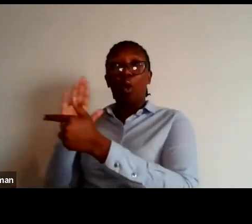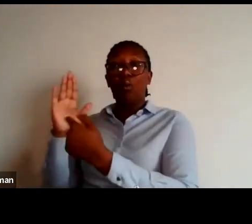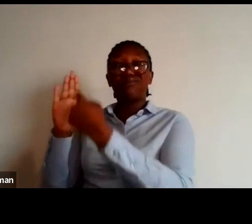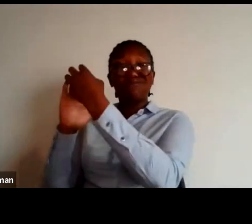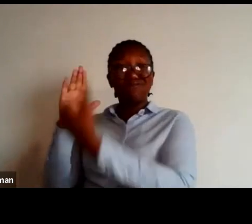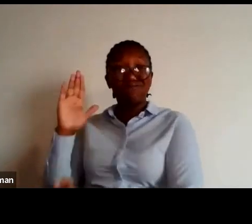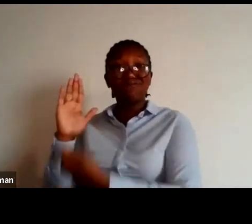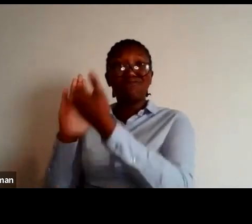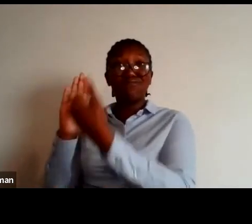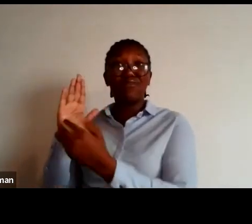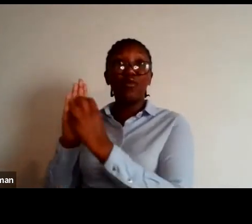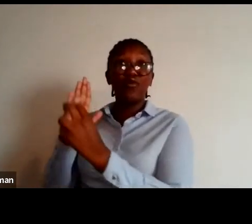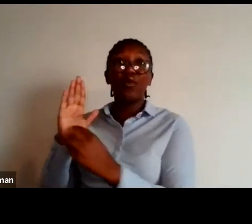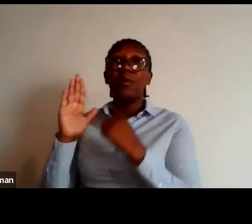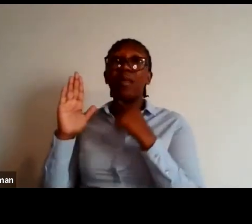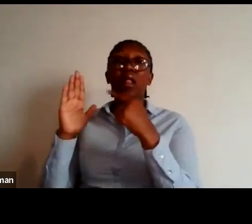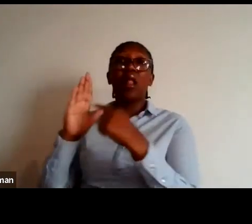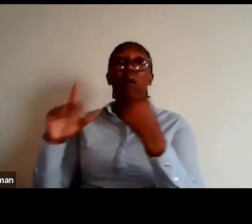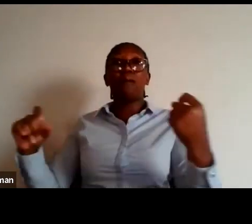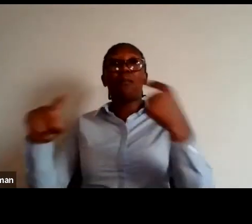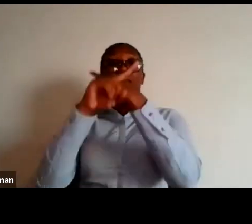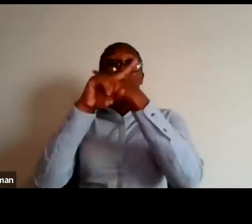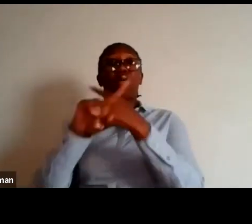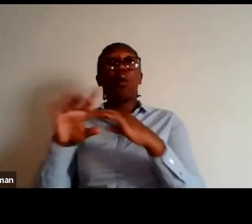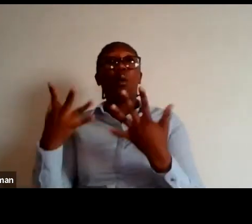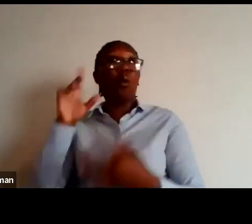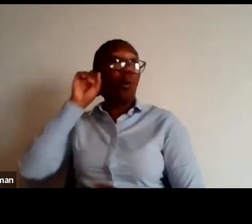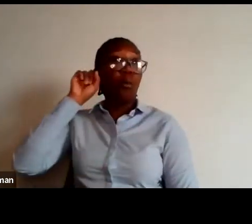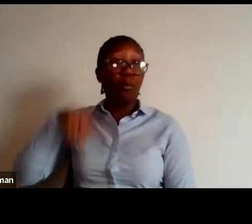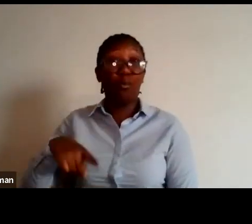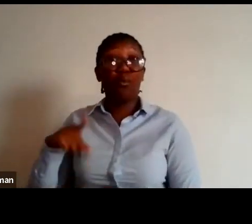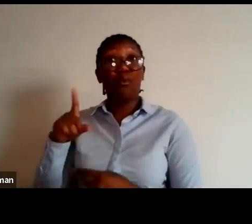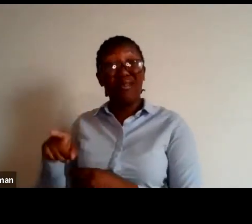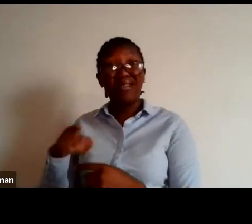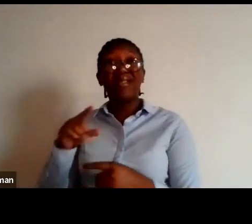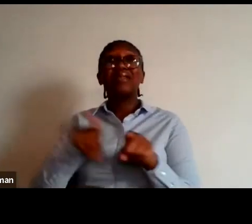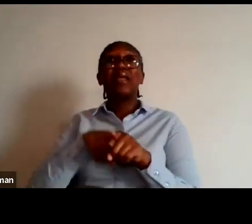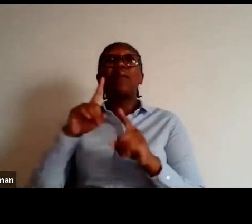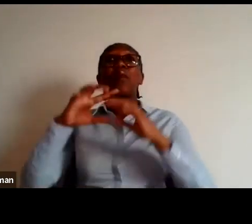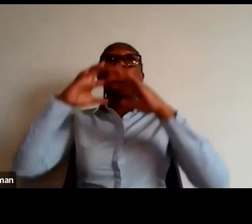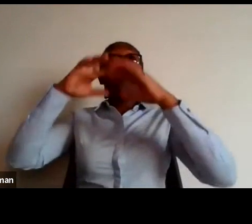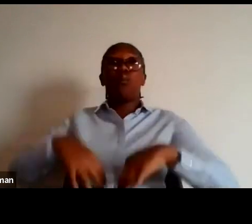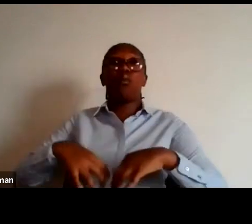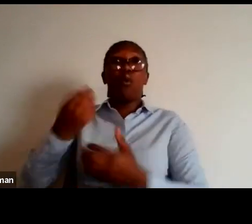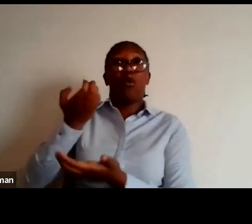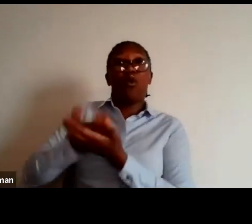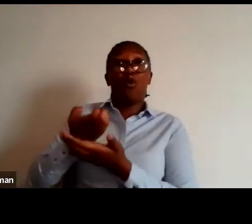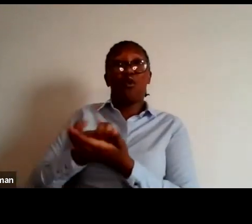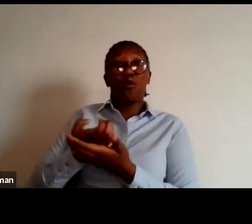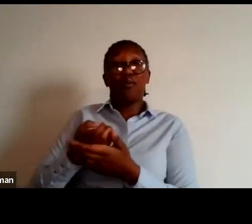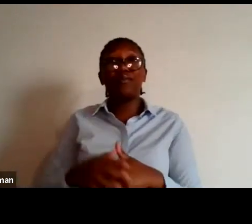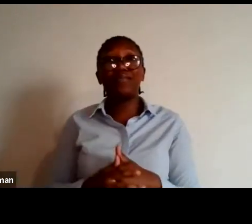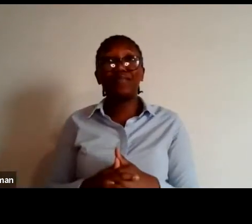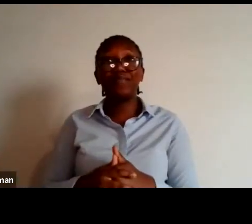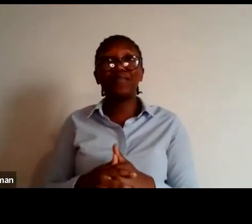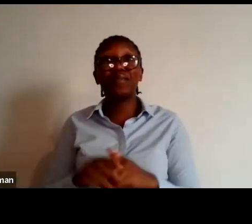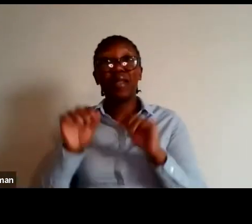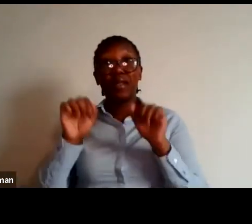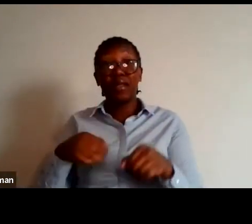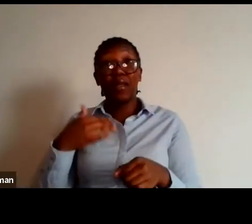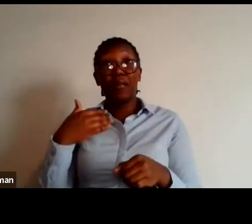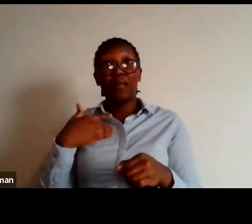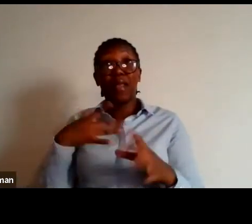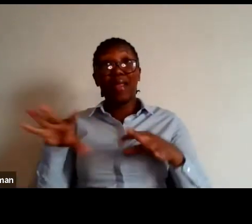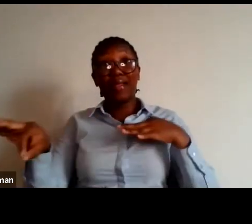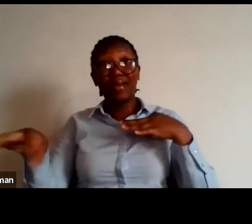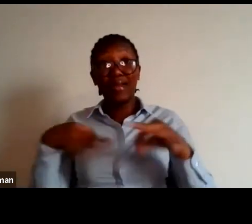state to meet their strategic objectives and eventually collapse them. If I have to pause and explain myself on